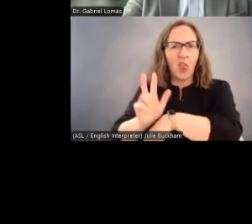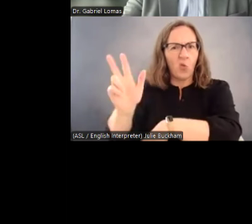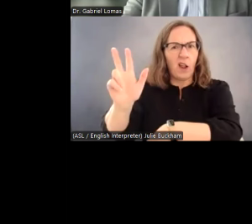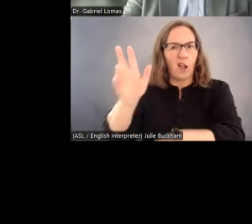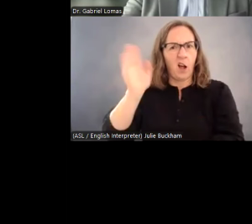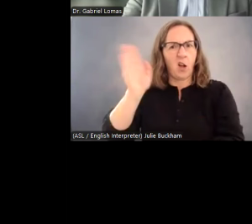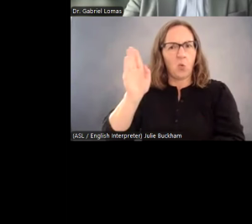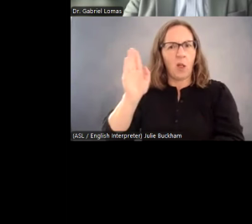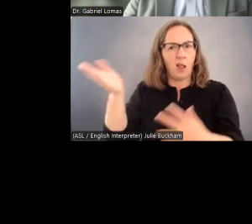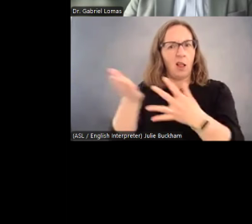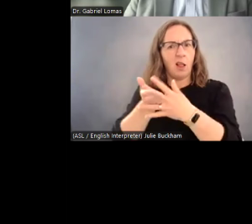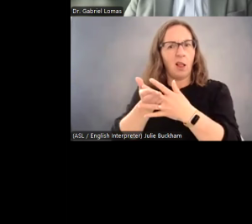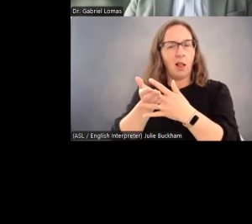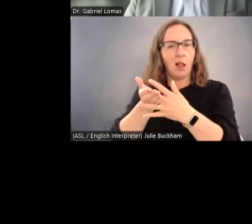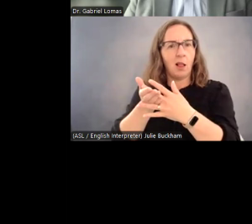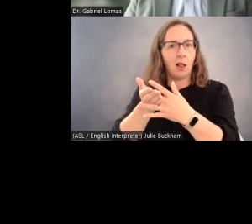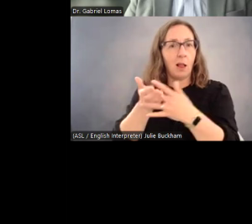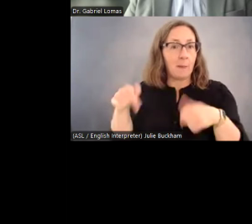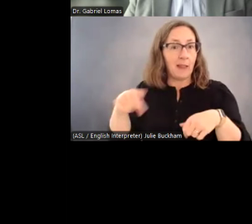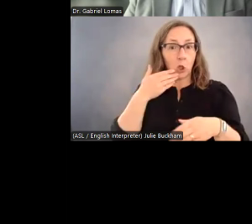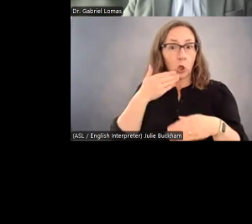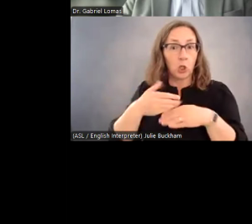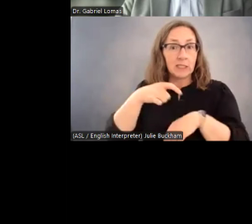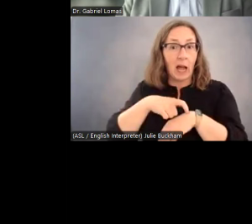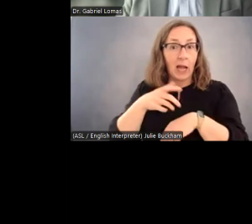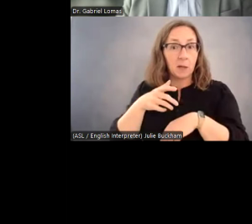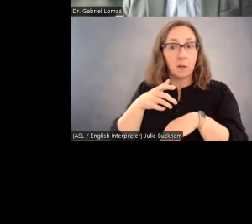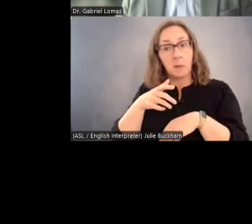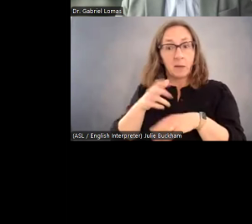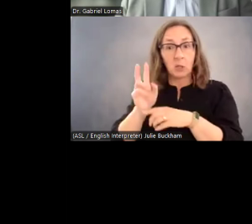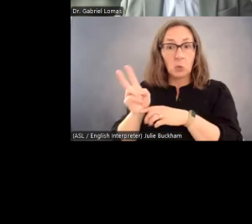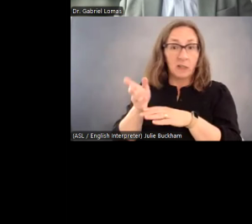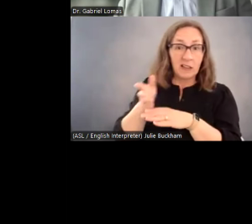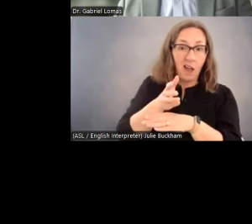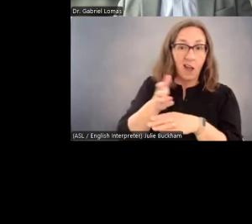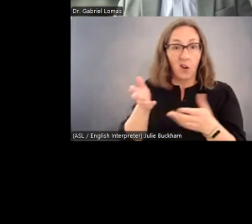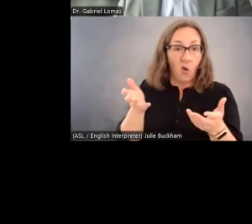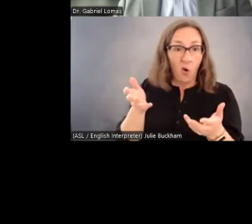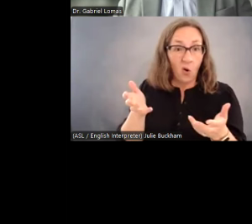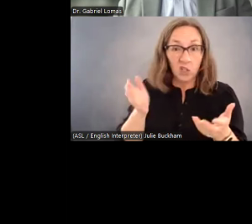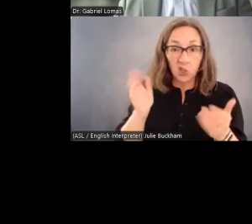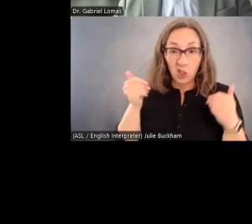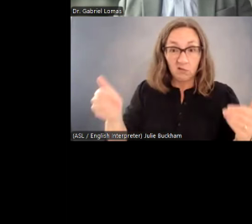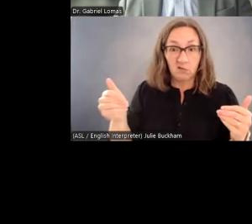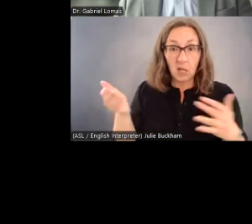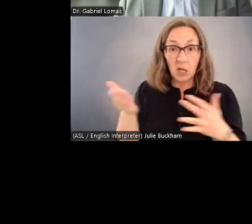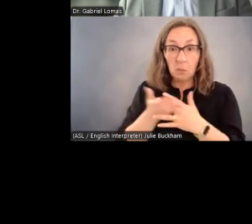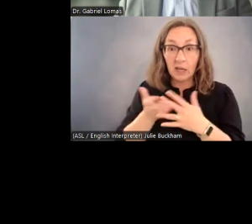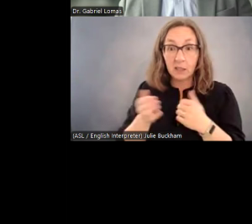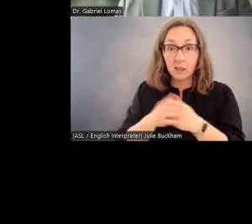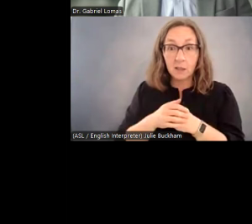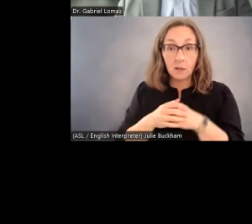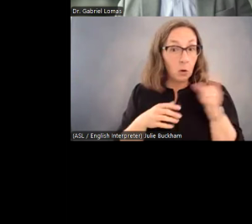3. So maybe is this a good time? We're still about 2 minutes ahead of break time. Should I go ahead and break? Michelle?